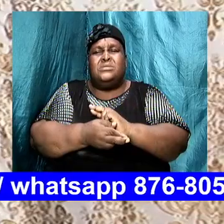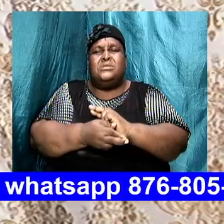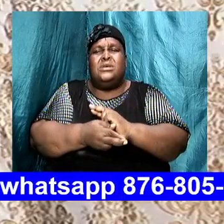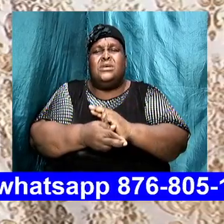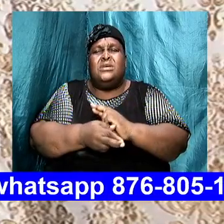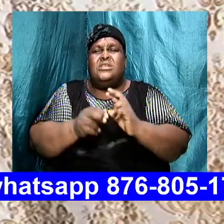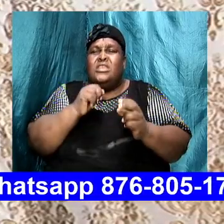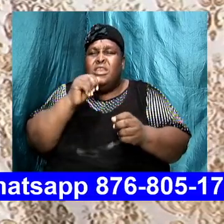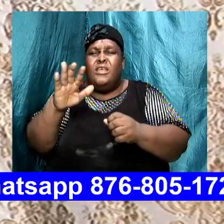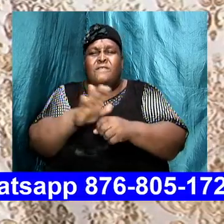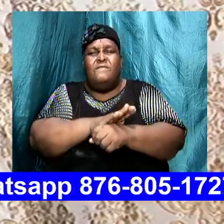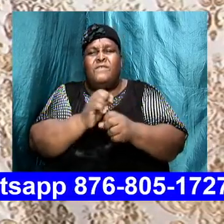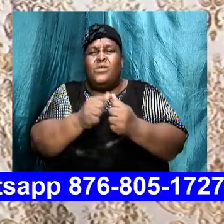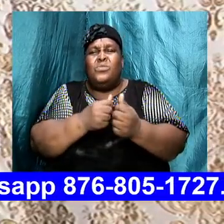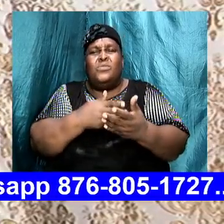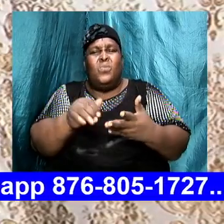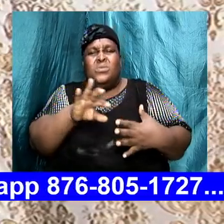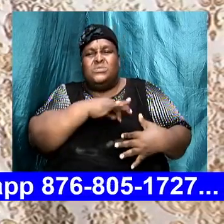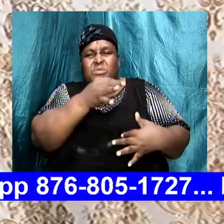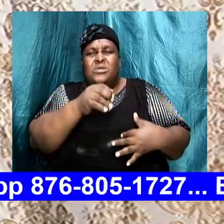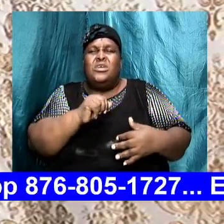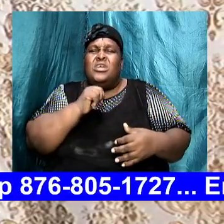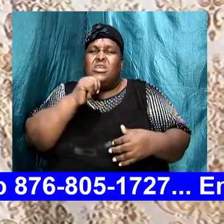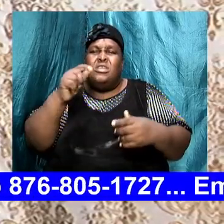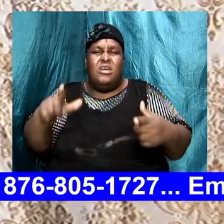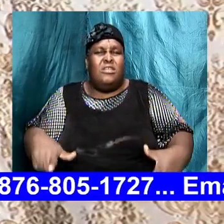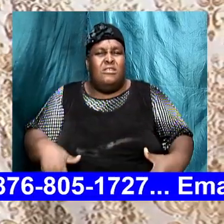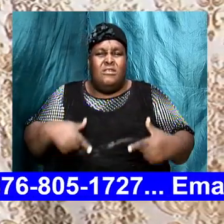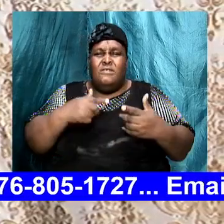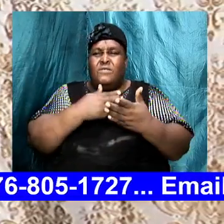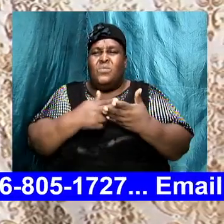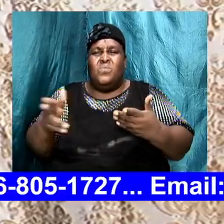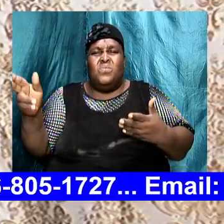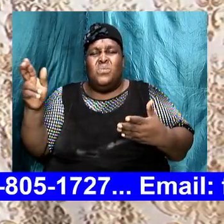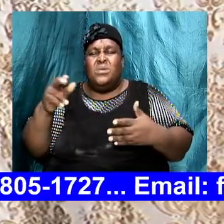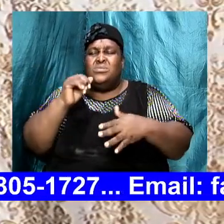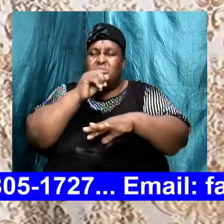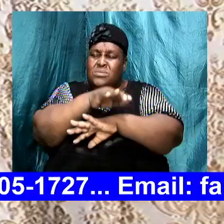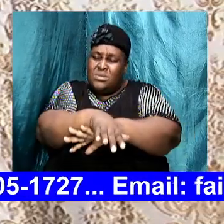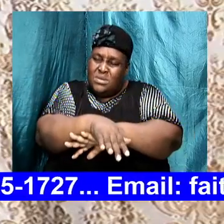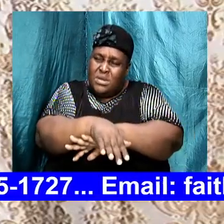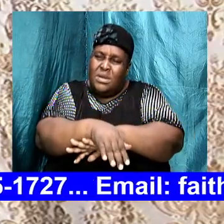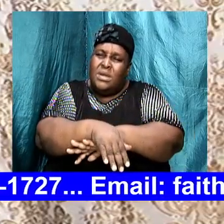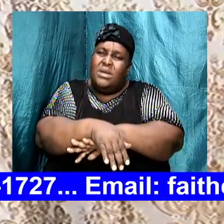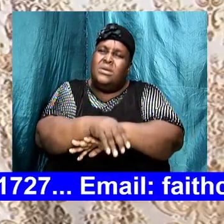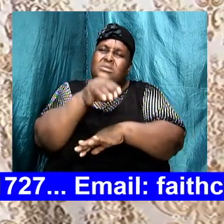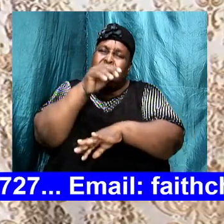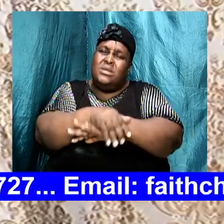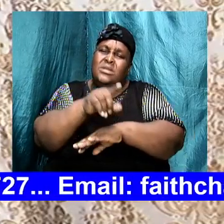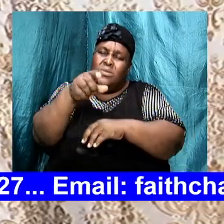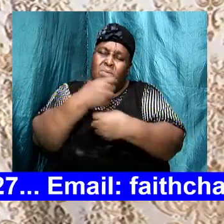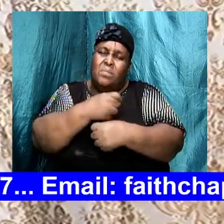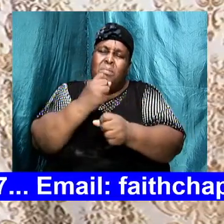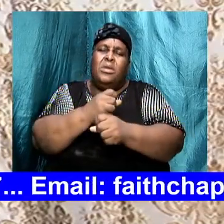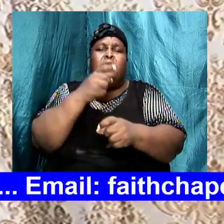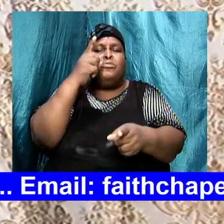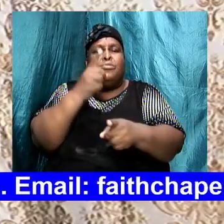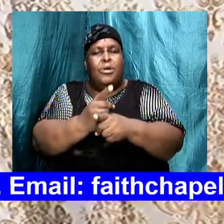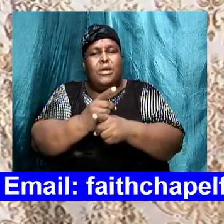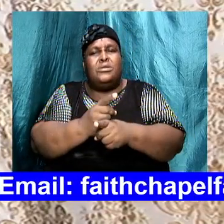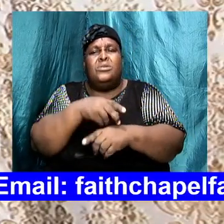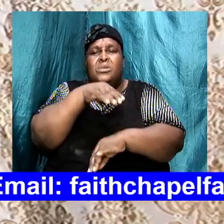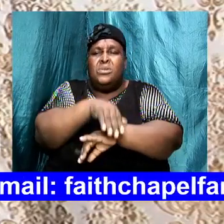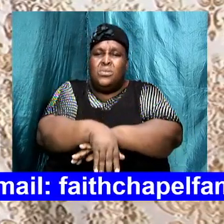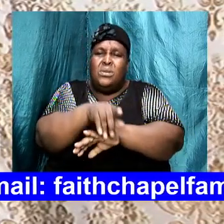you have even done all of that and you are not living holy. Tonight is the night you can make it right. Tonight is